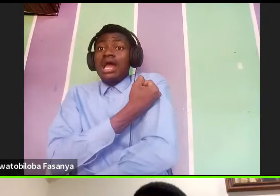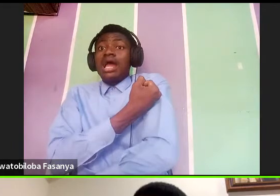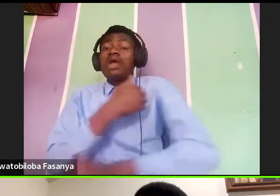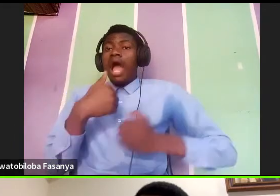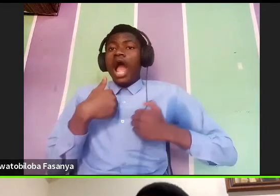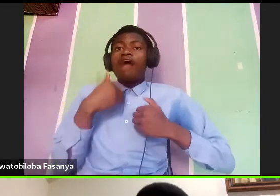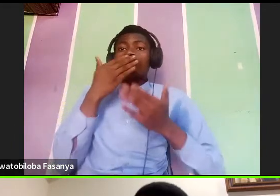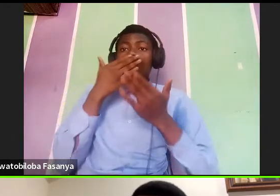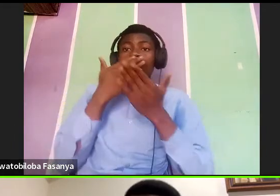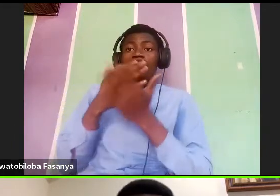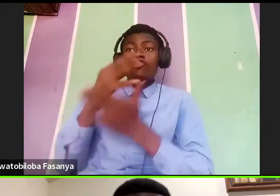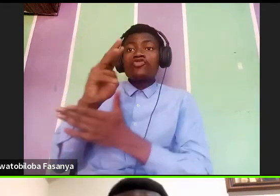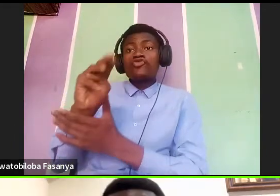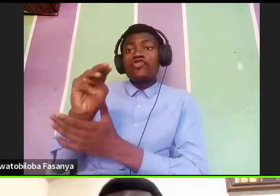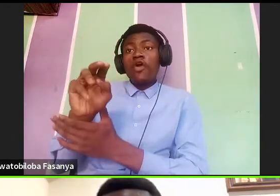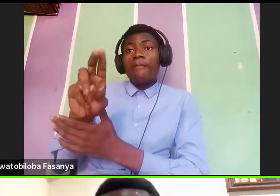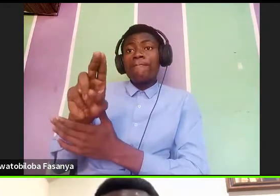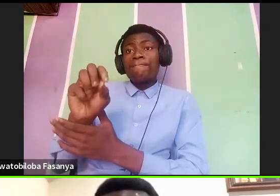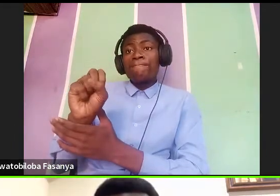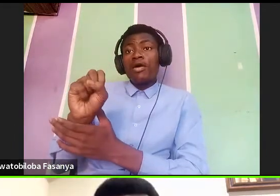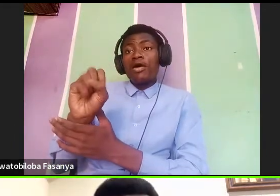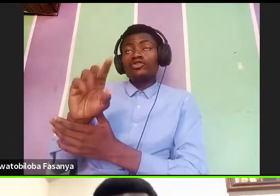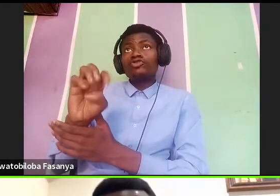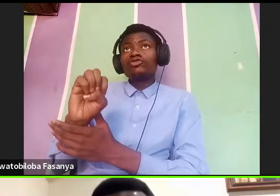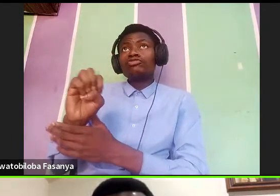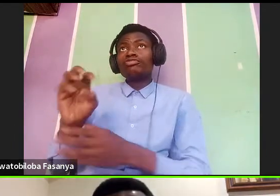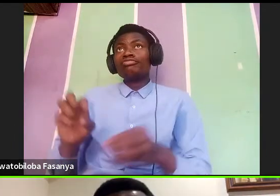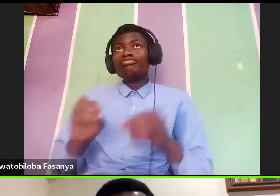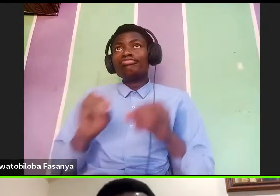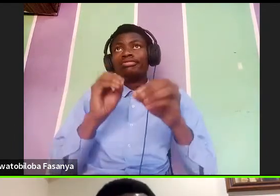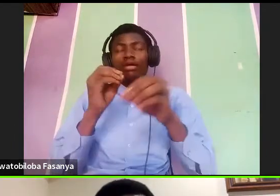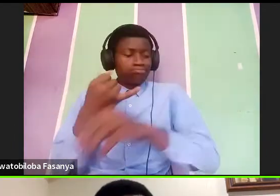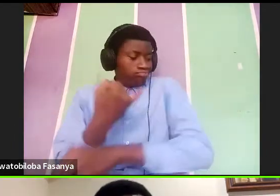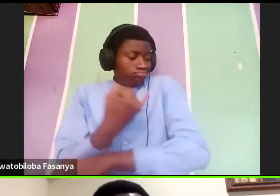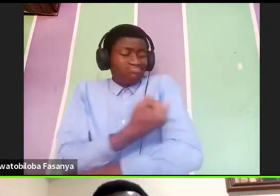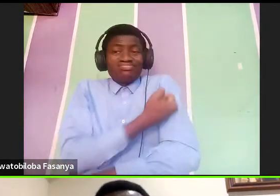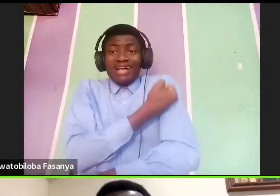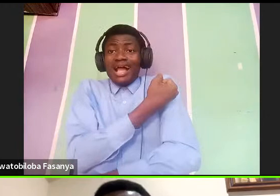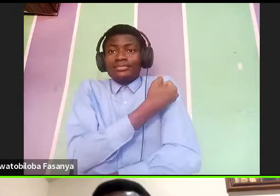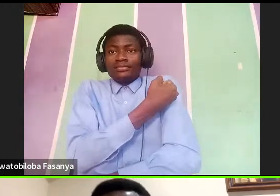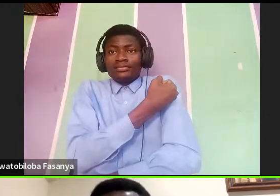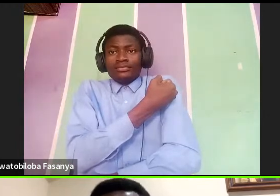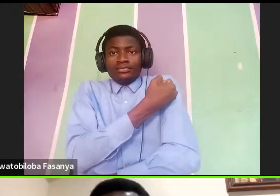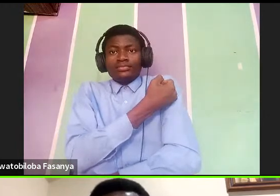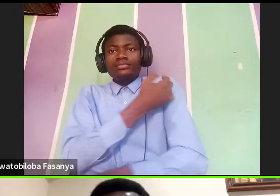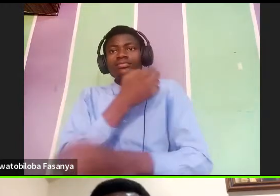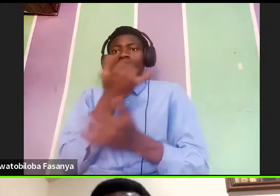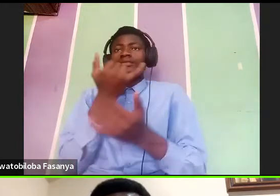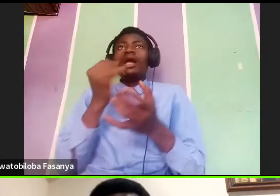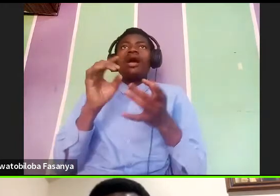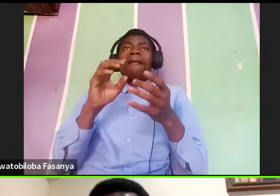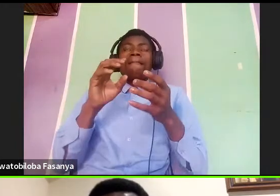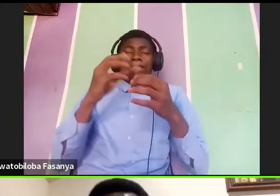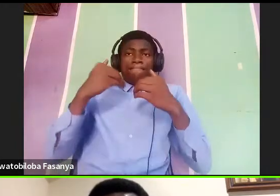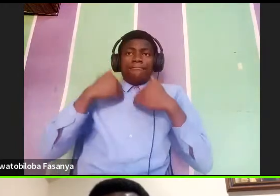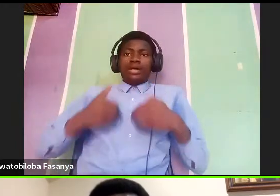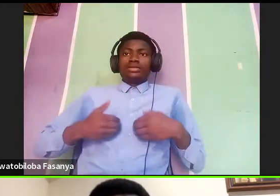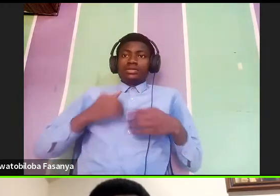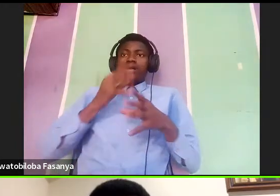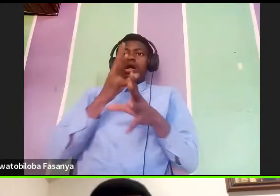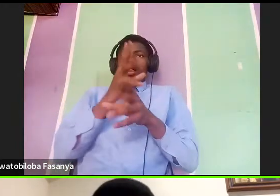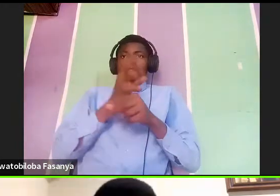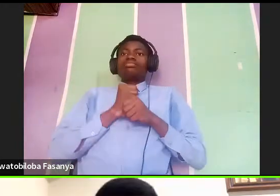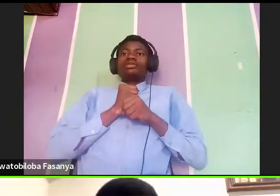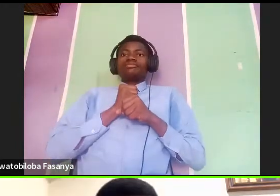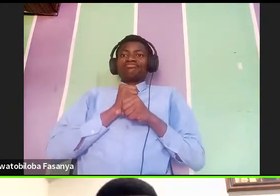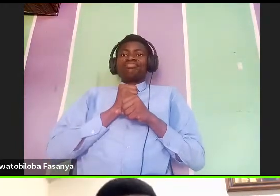the needle in and then release the medication. And the body absorbs the medication through the